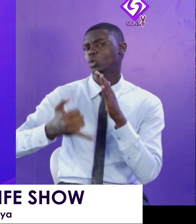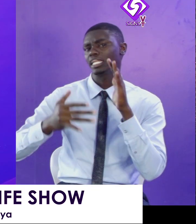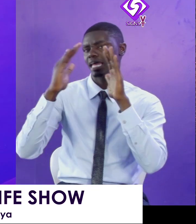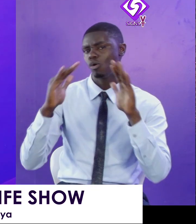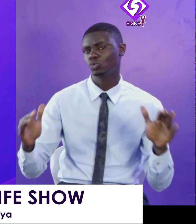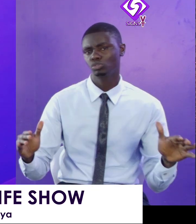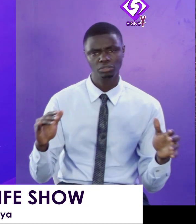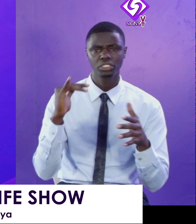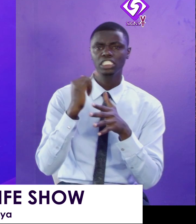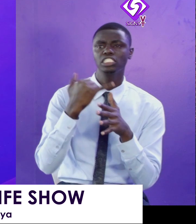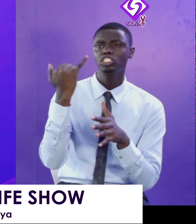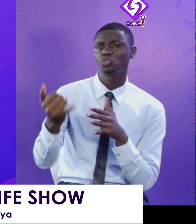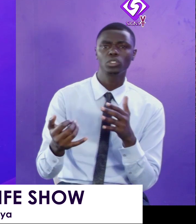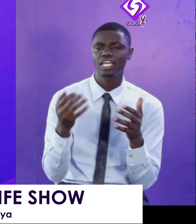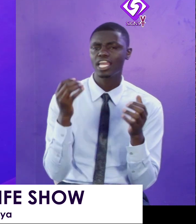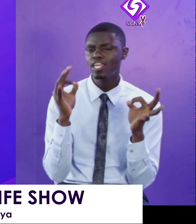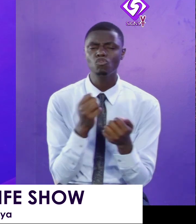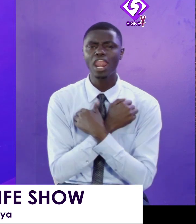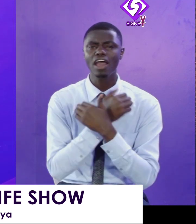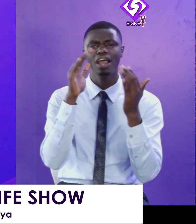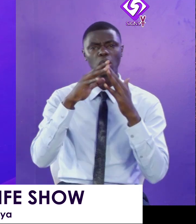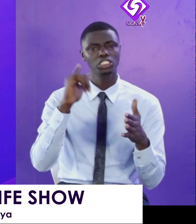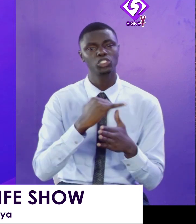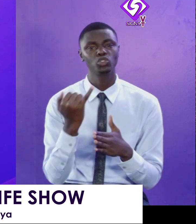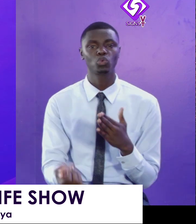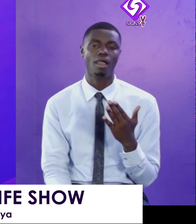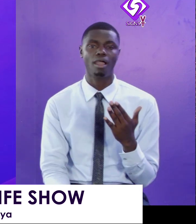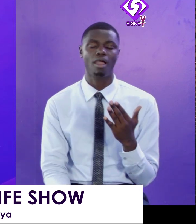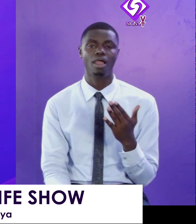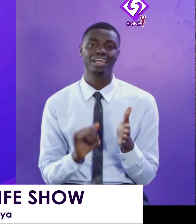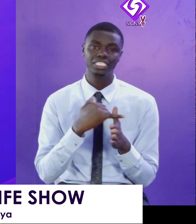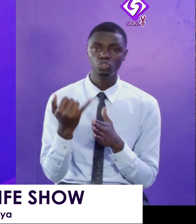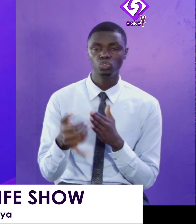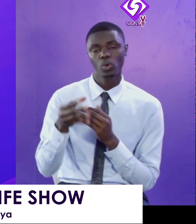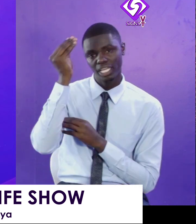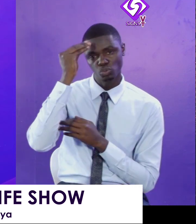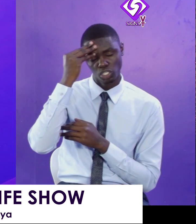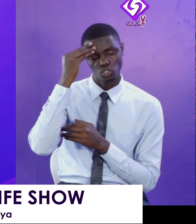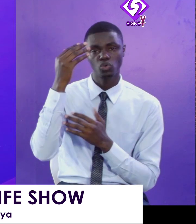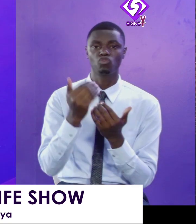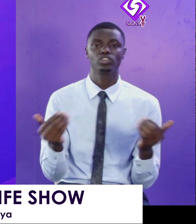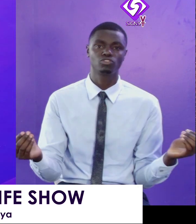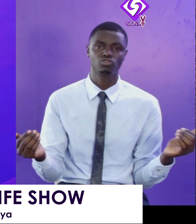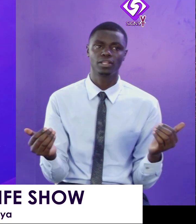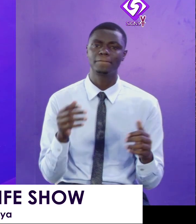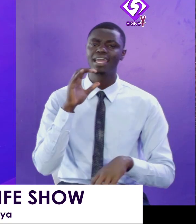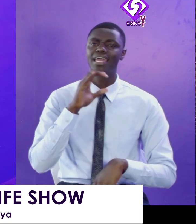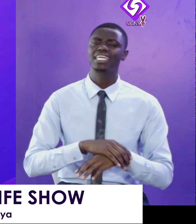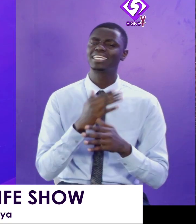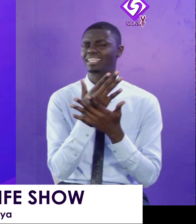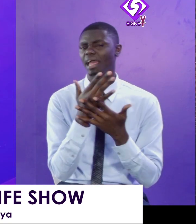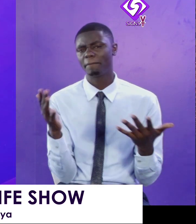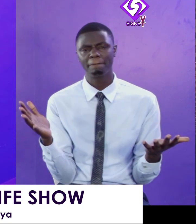Yeah, insure it if you love it so much. Insure the education of your children. Get some kind